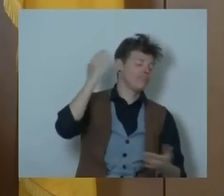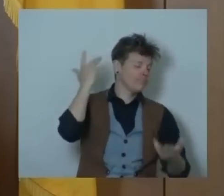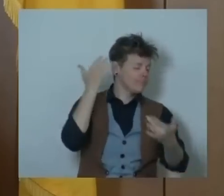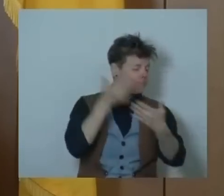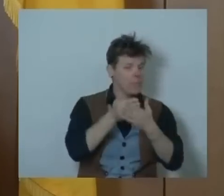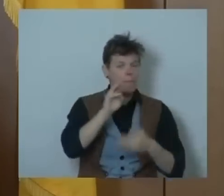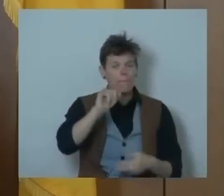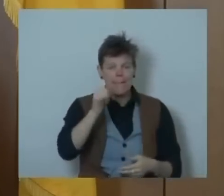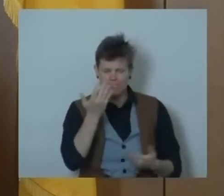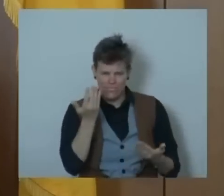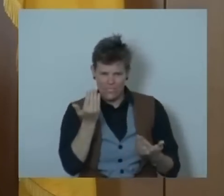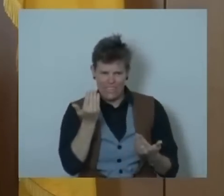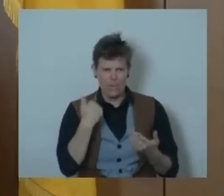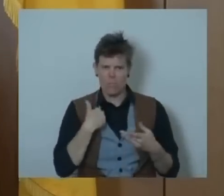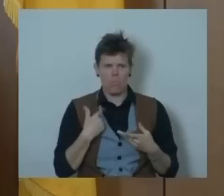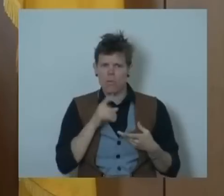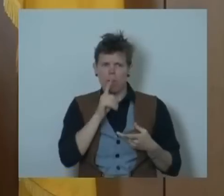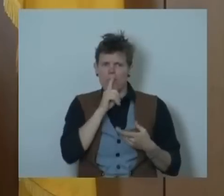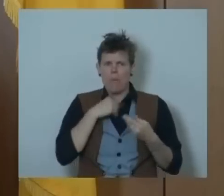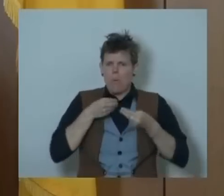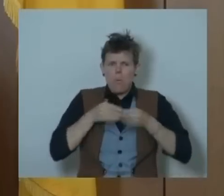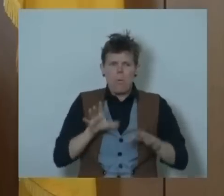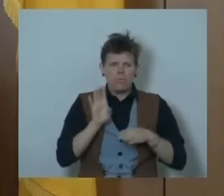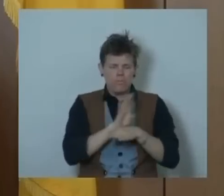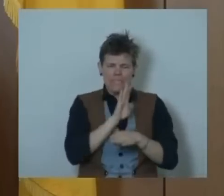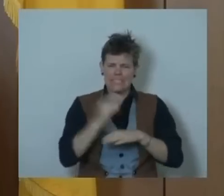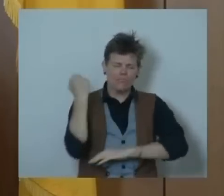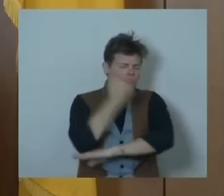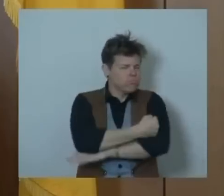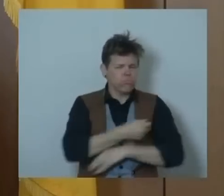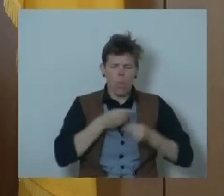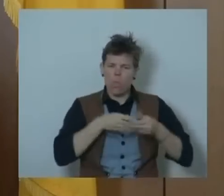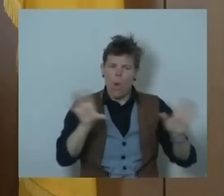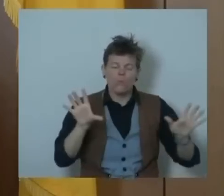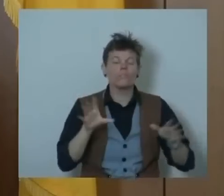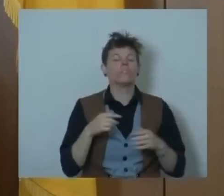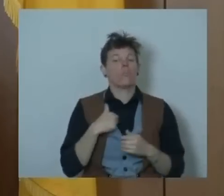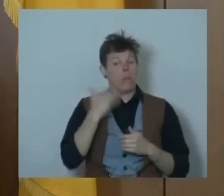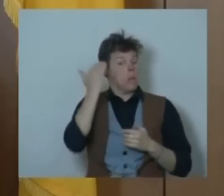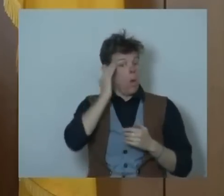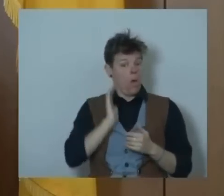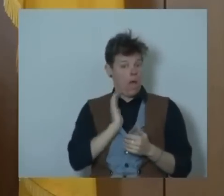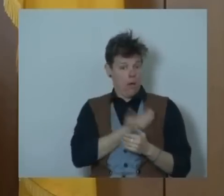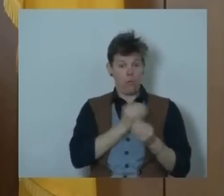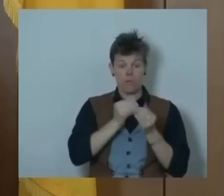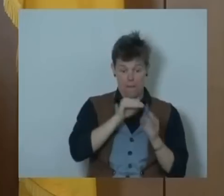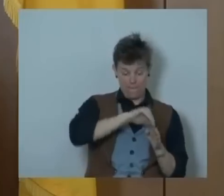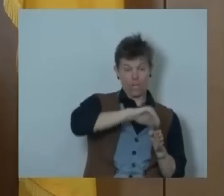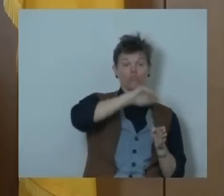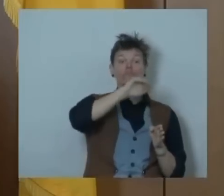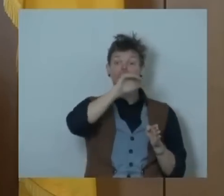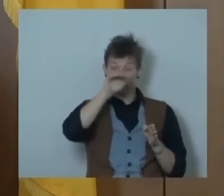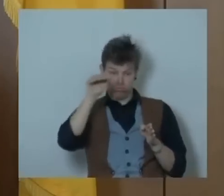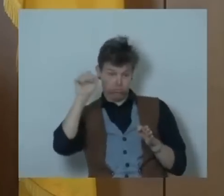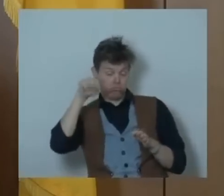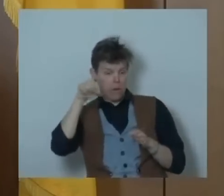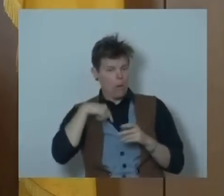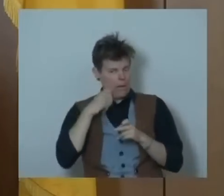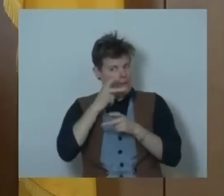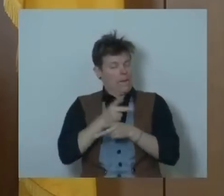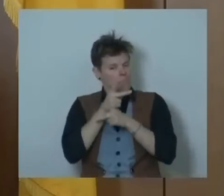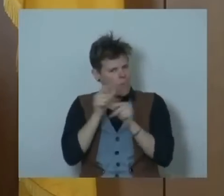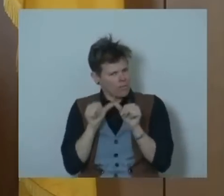opportunities. And given that we flattened the curve, arguably, if we're careful, we can maintain that